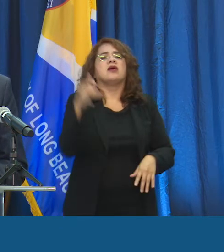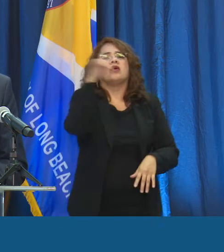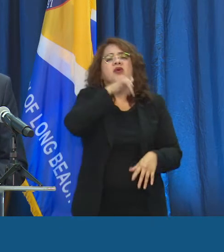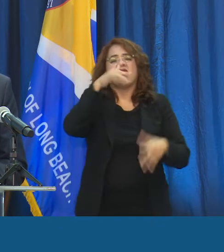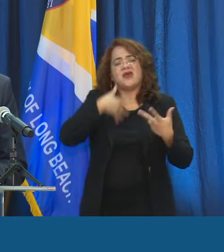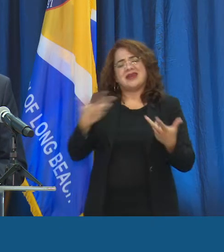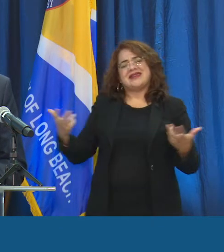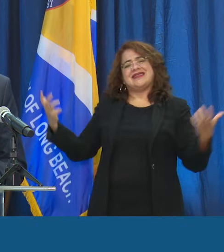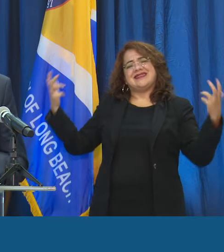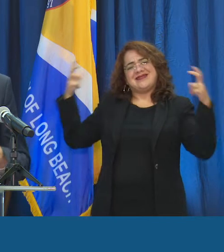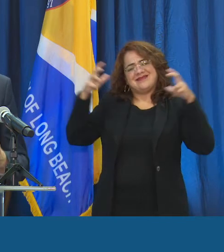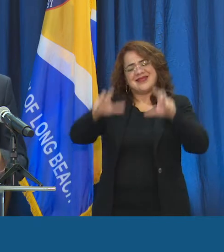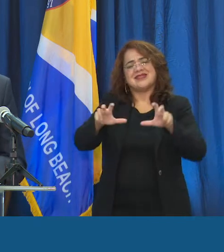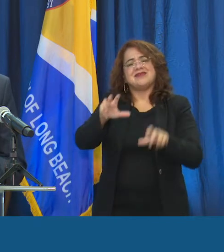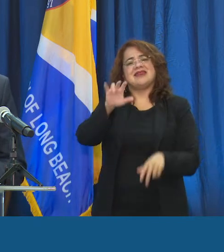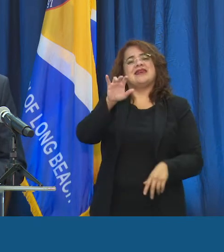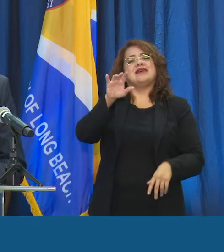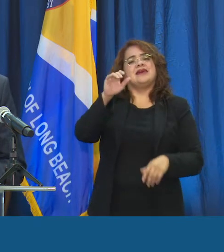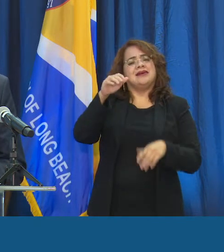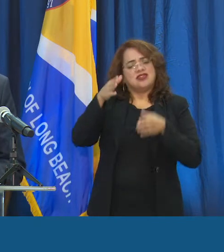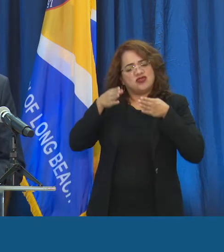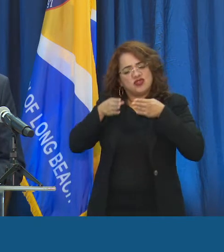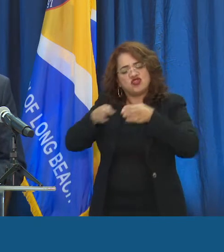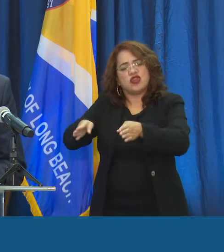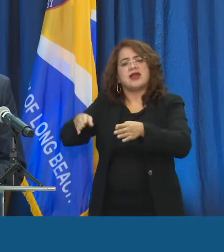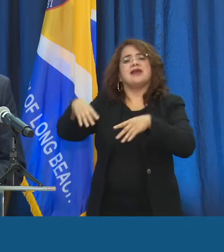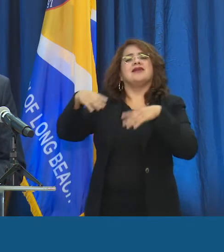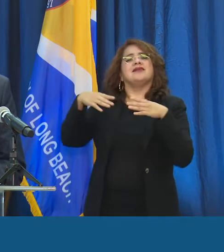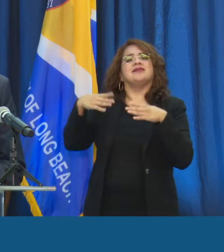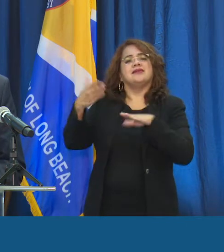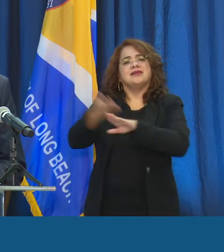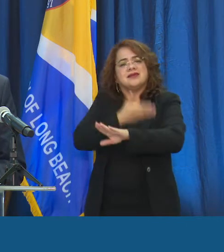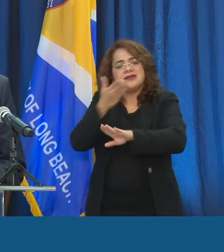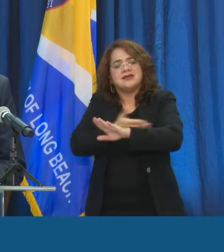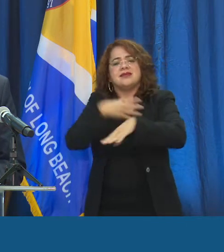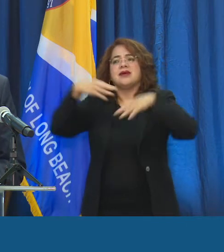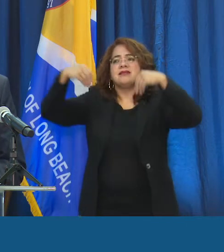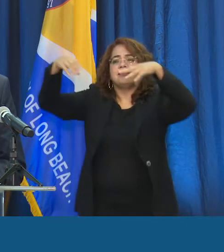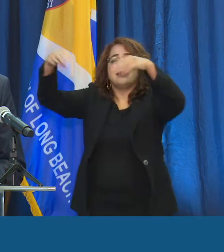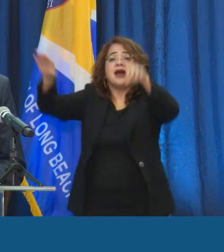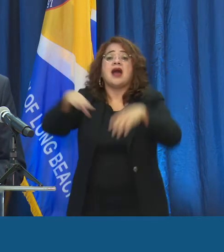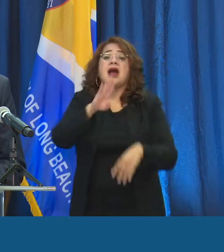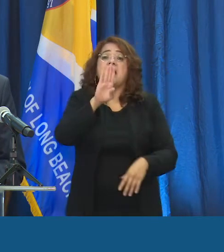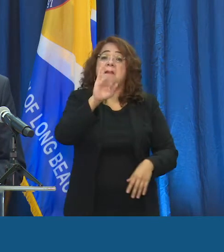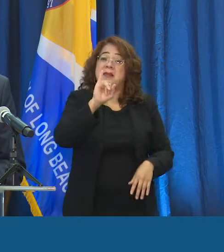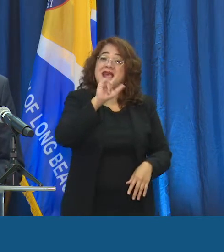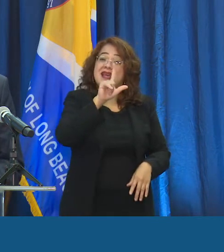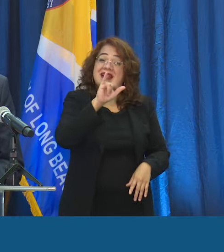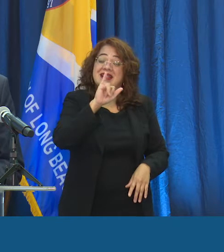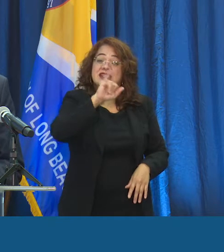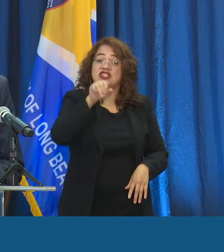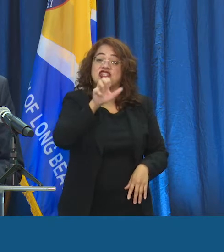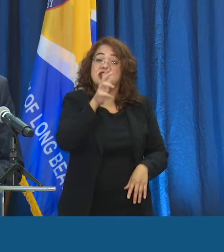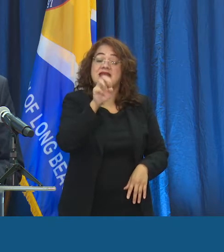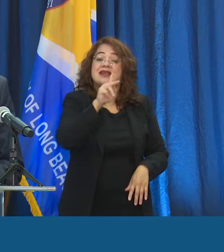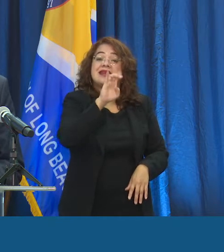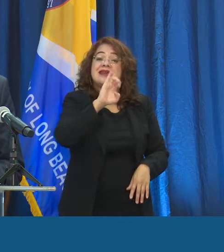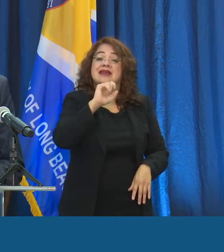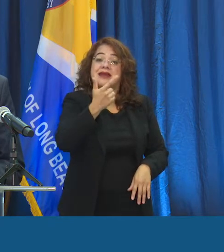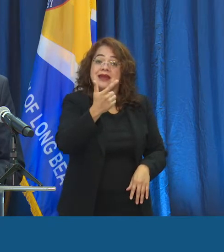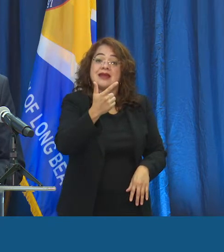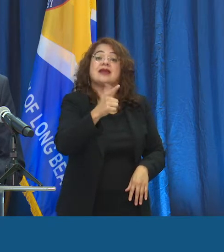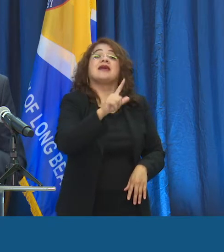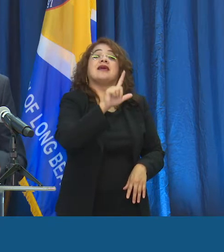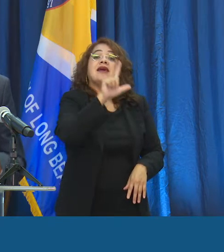generation. We just a year ago opened our world-class Billie Jean King Main Library and the Long Beach City Hall and Civic Center